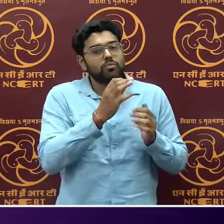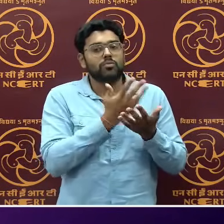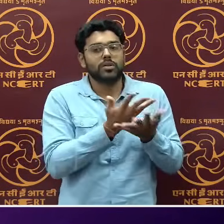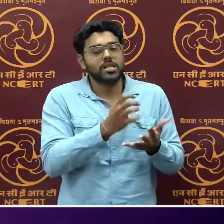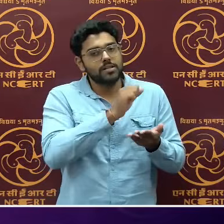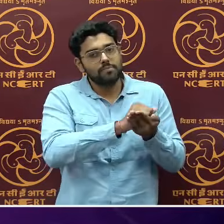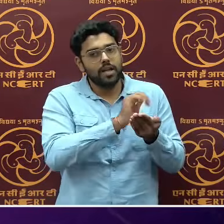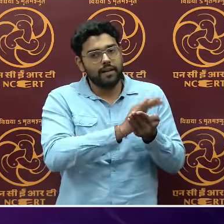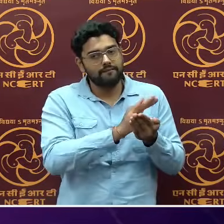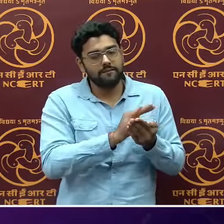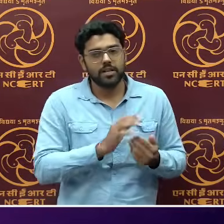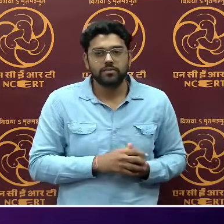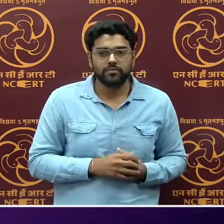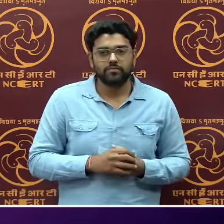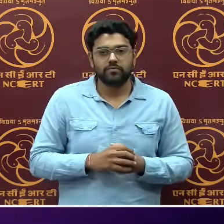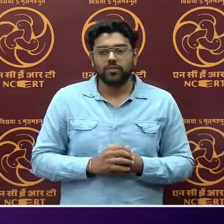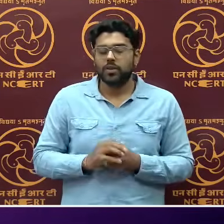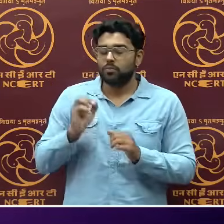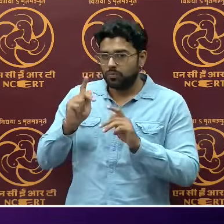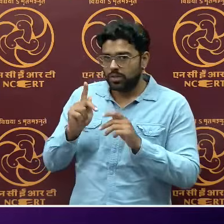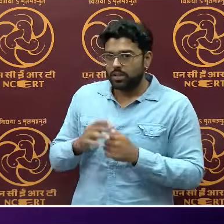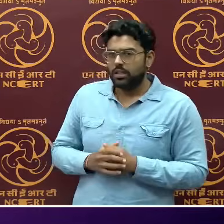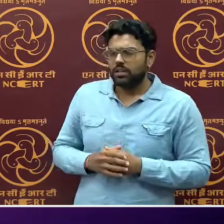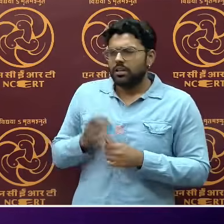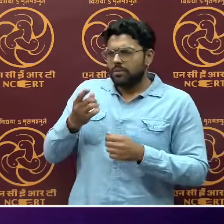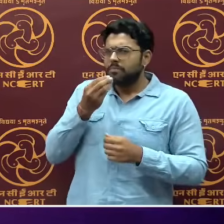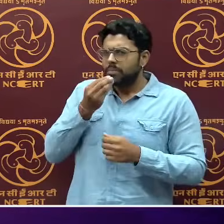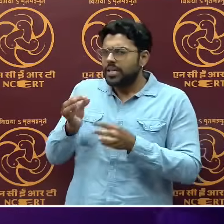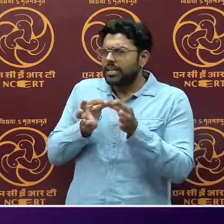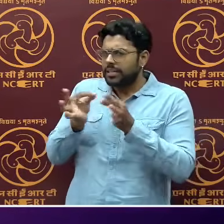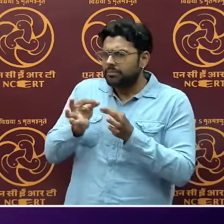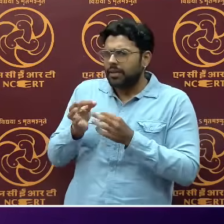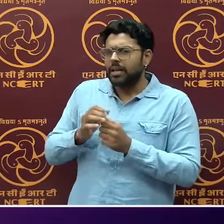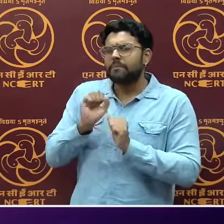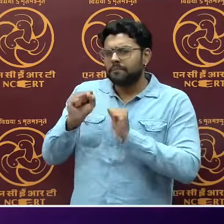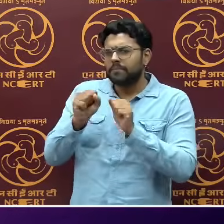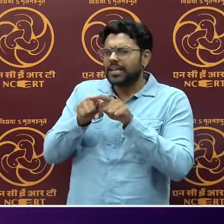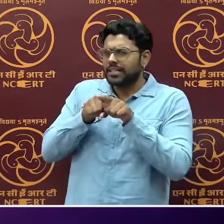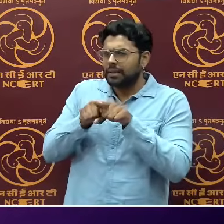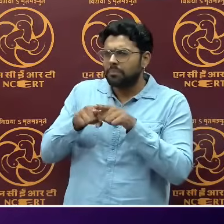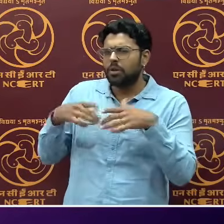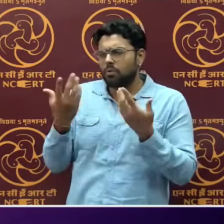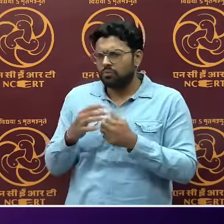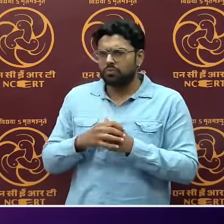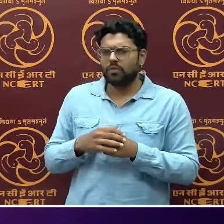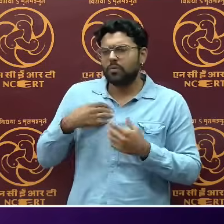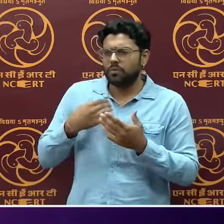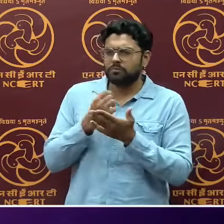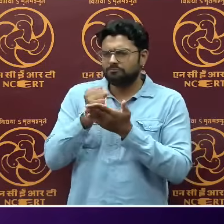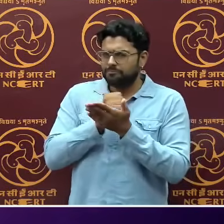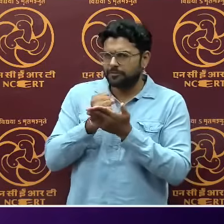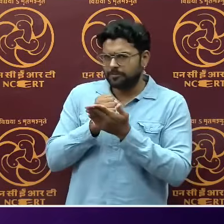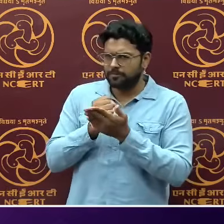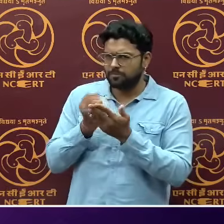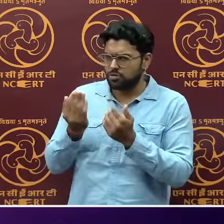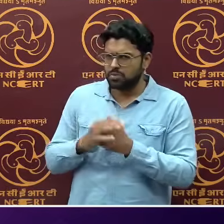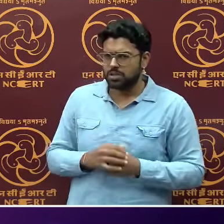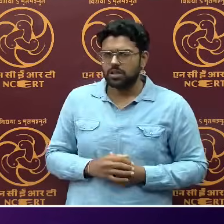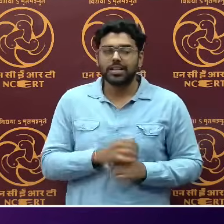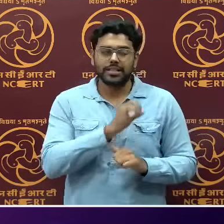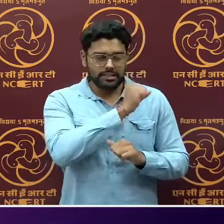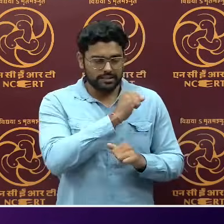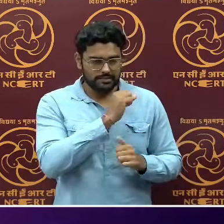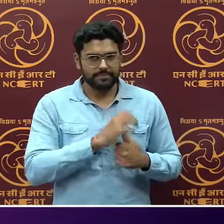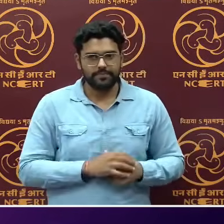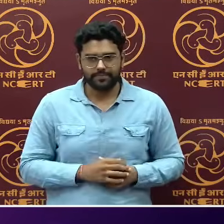properties. Okay. Okay, so can you explain with the help of an example, or we can do an activity? Yes, yes. So